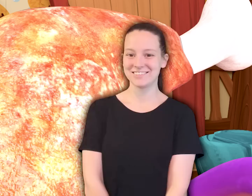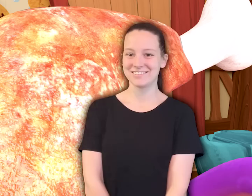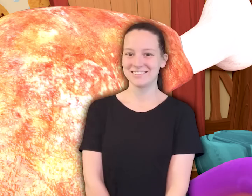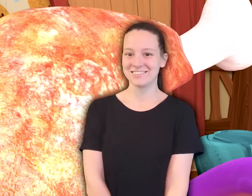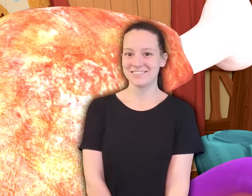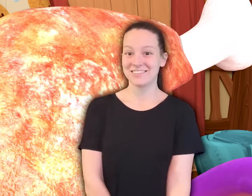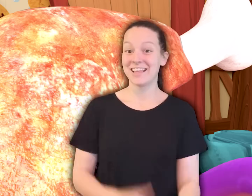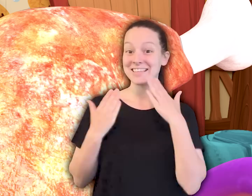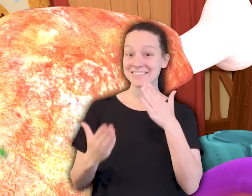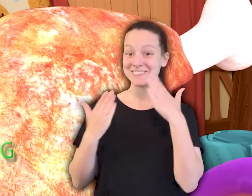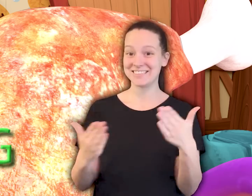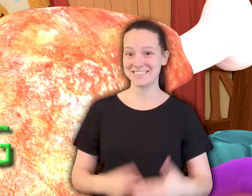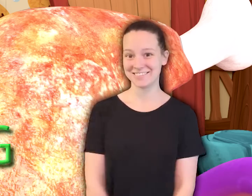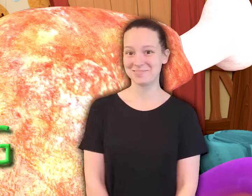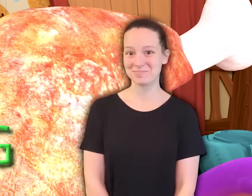quack